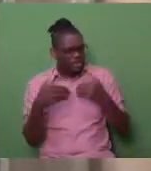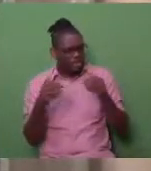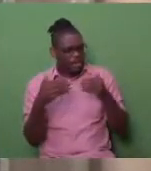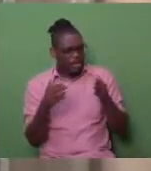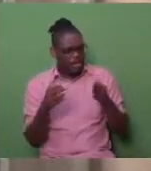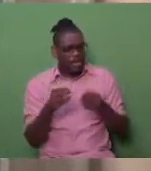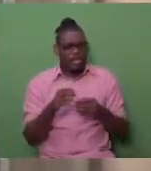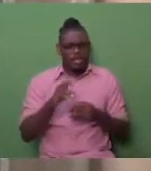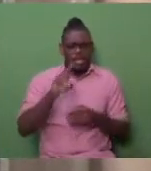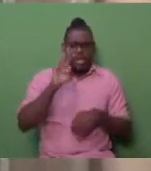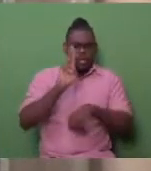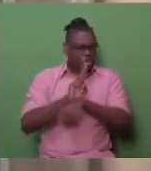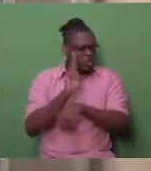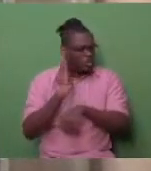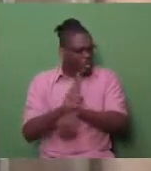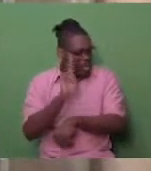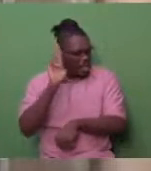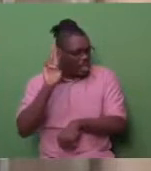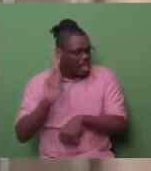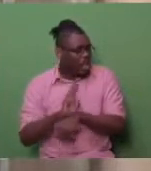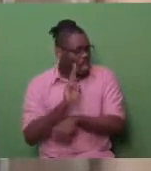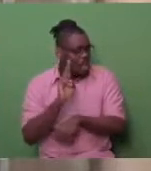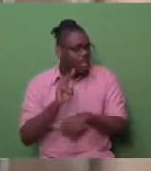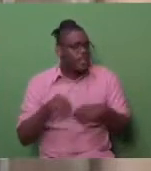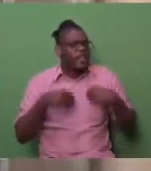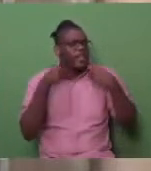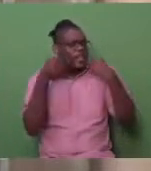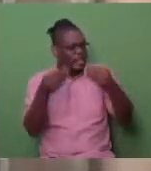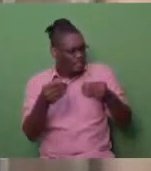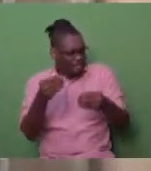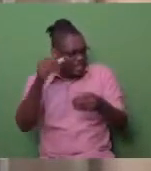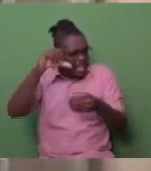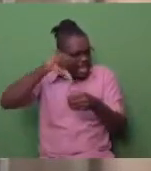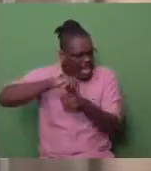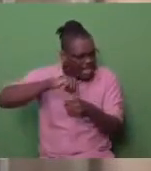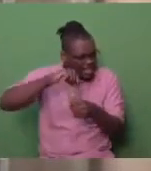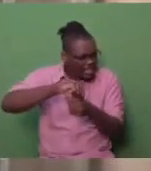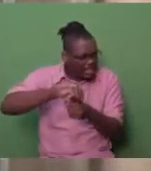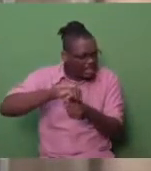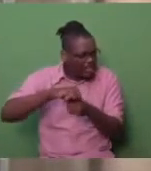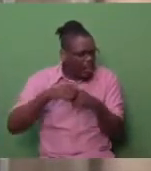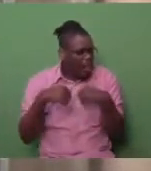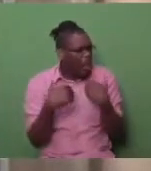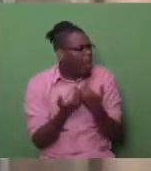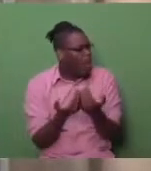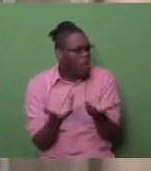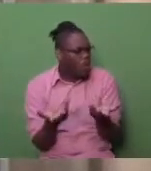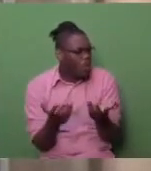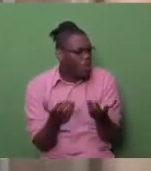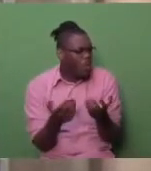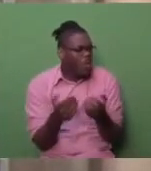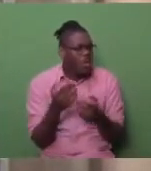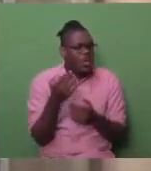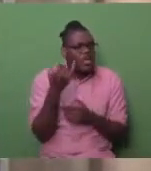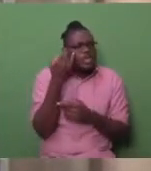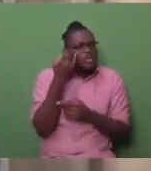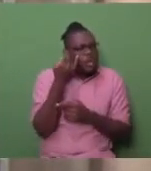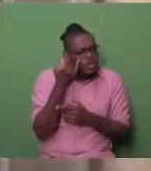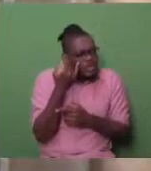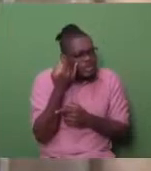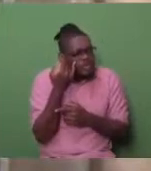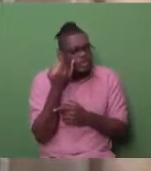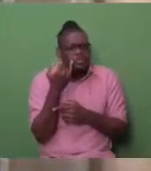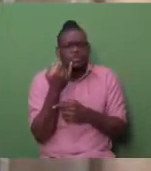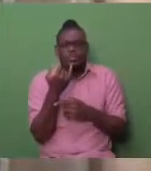Energy. Fuel cash card, how is it going through the minister? Why? Is that a typo as well? I can't say. The